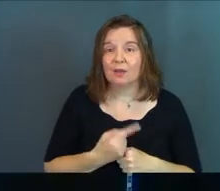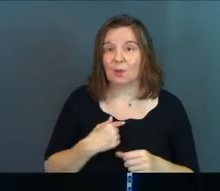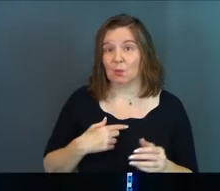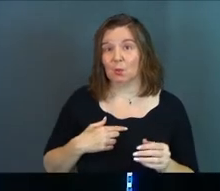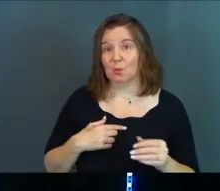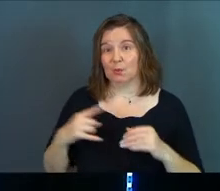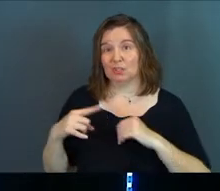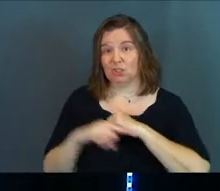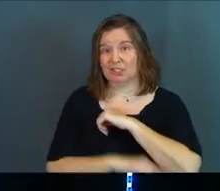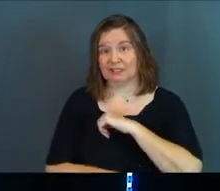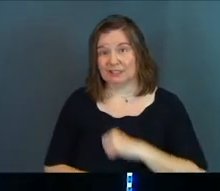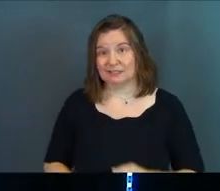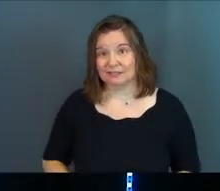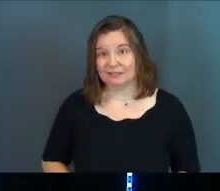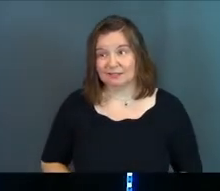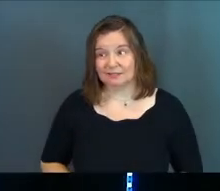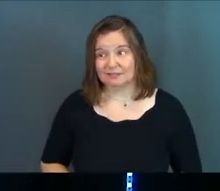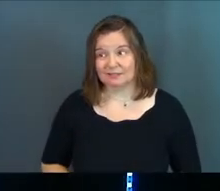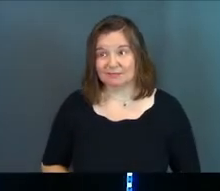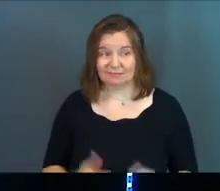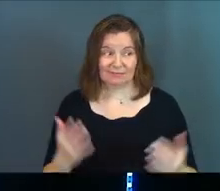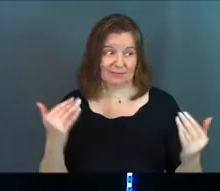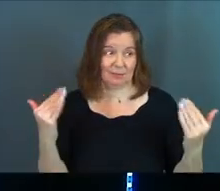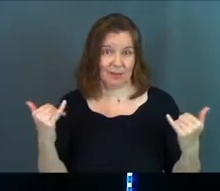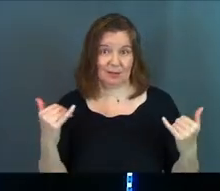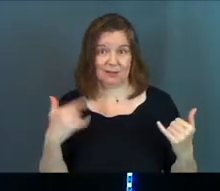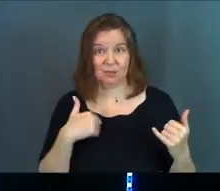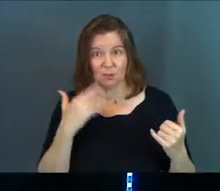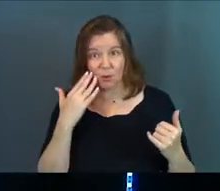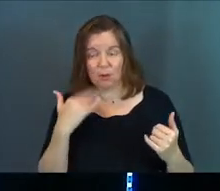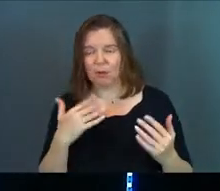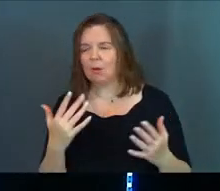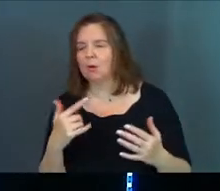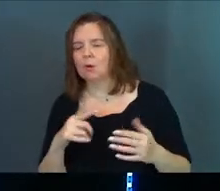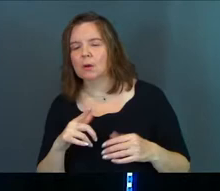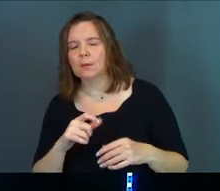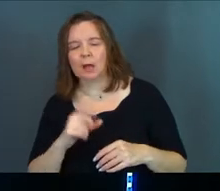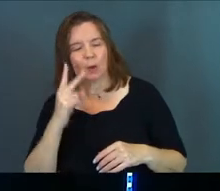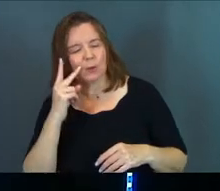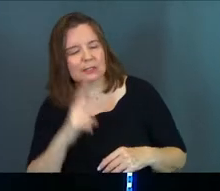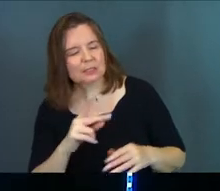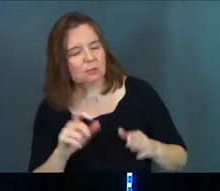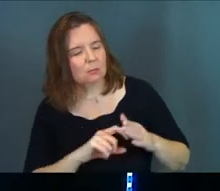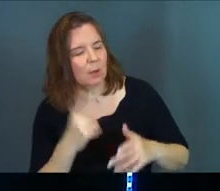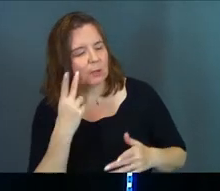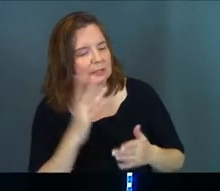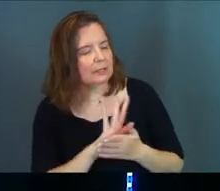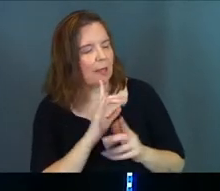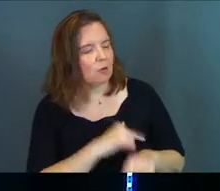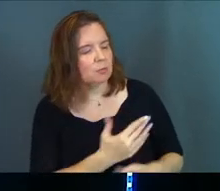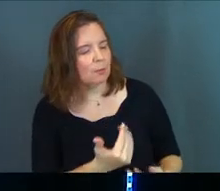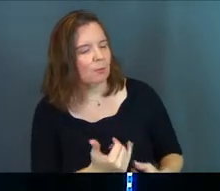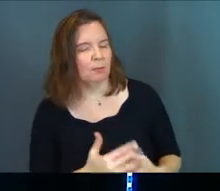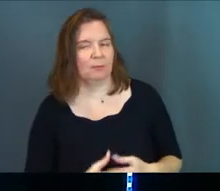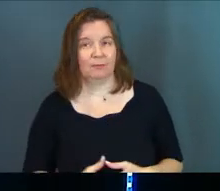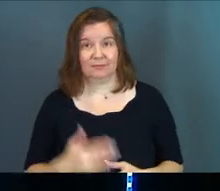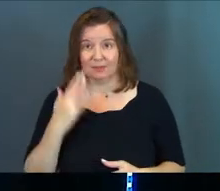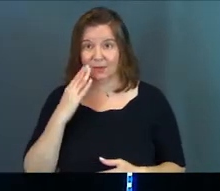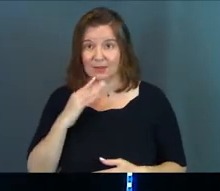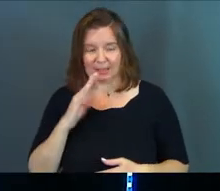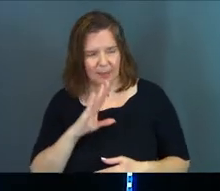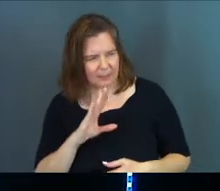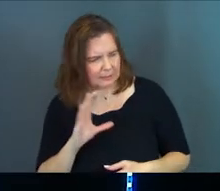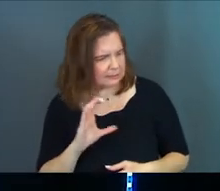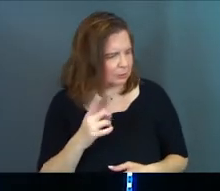we cheat. Come on. Some of y'all are like, you know, it's like, hey, bro, move your arm. Let me see your Scantron. Y'all know what I'm talking about. Come on. Is